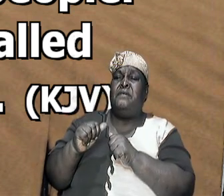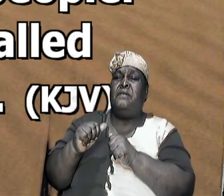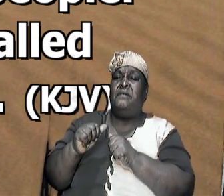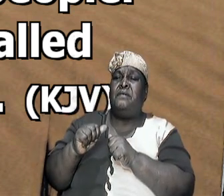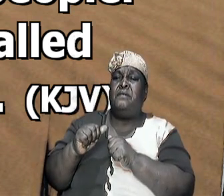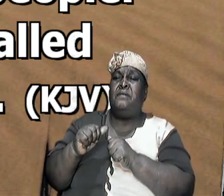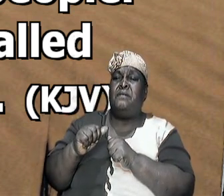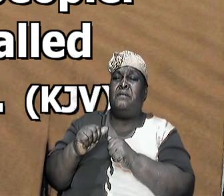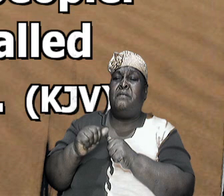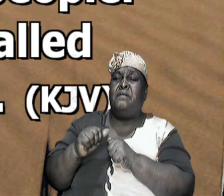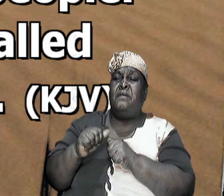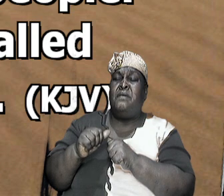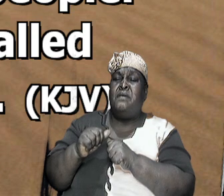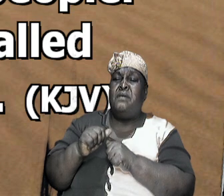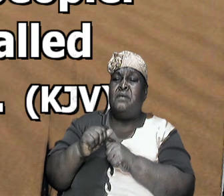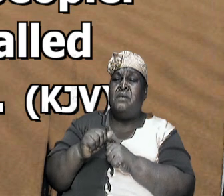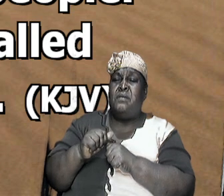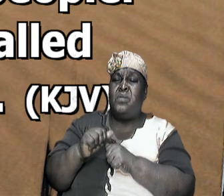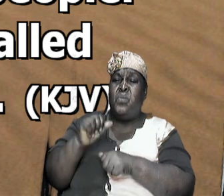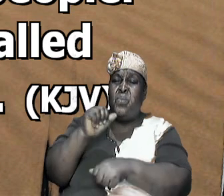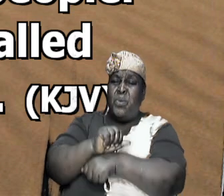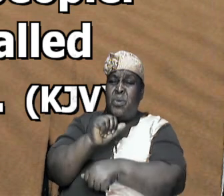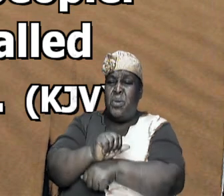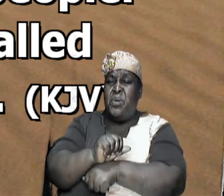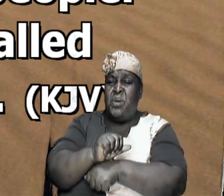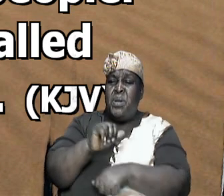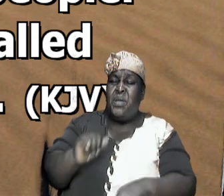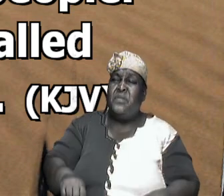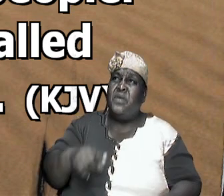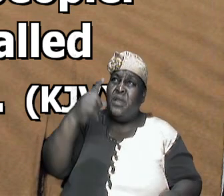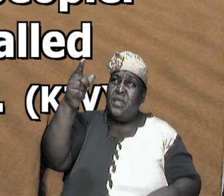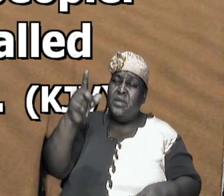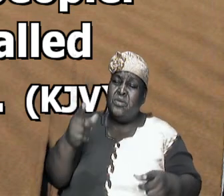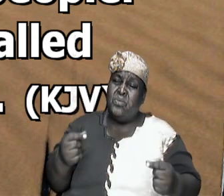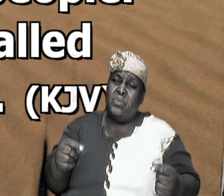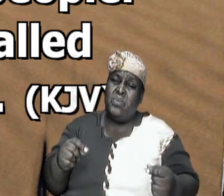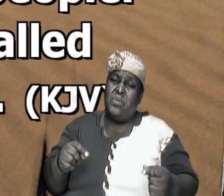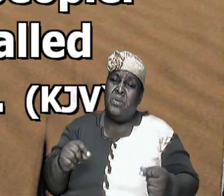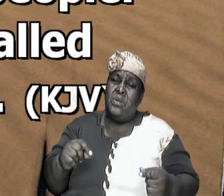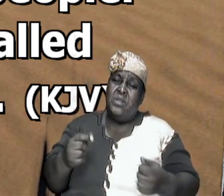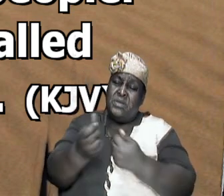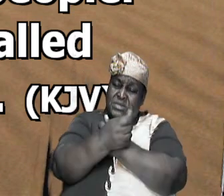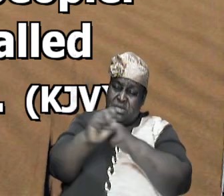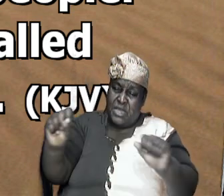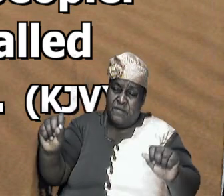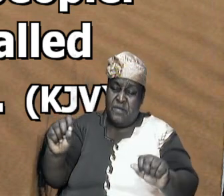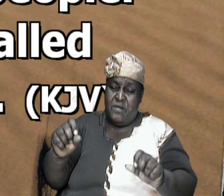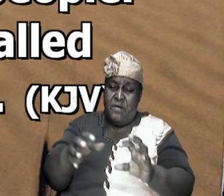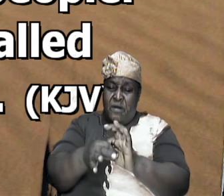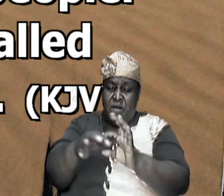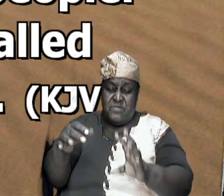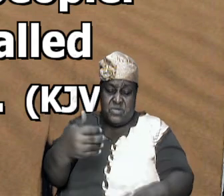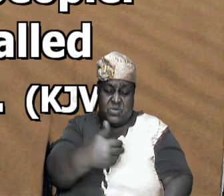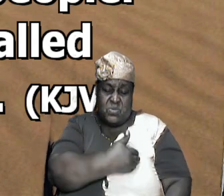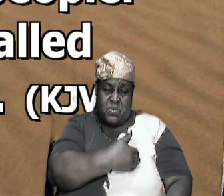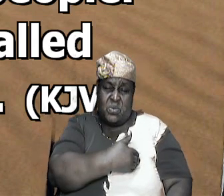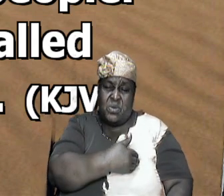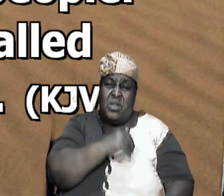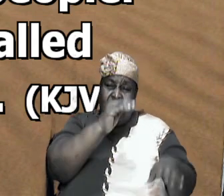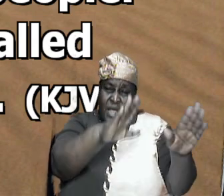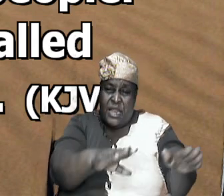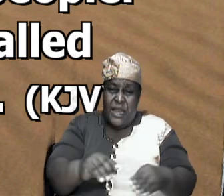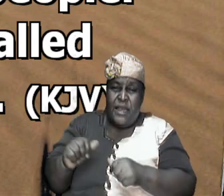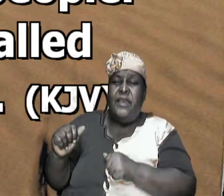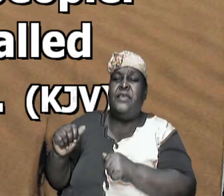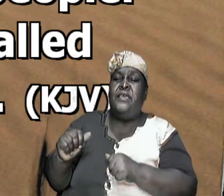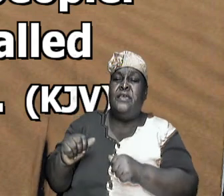the entire work that he's doing, the gospel, the saving of souls. He's going to leave that work